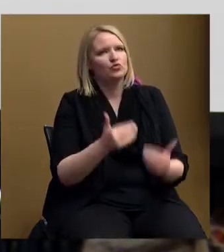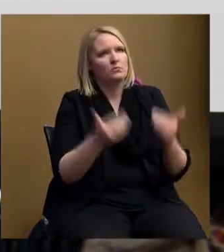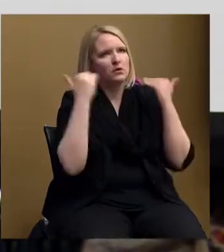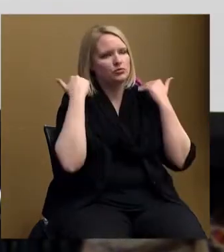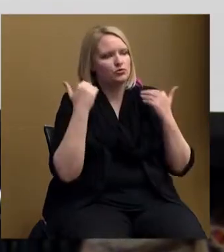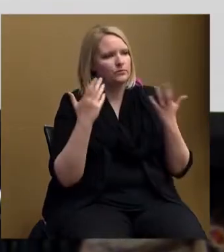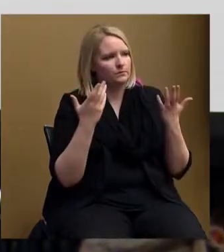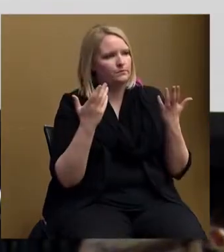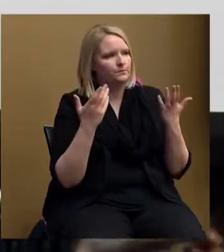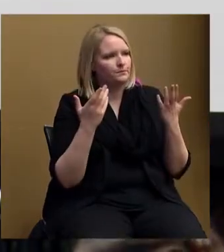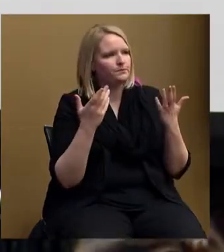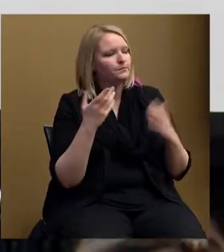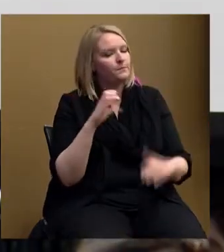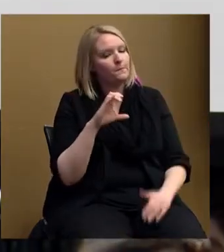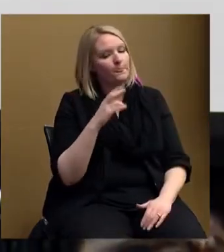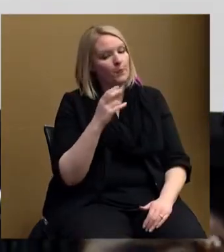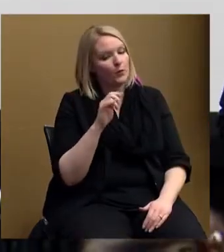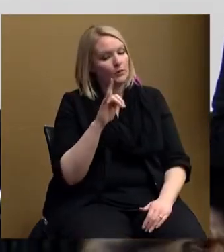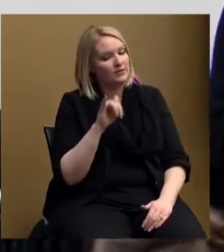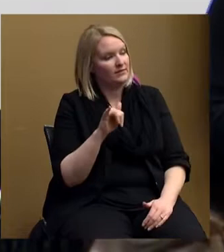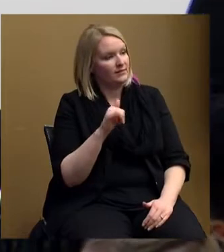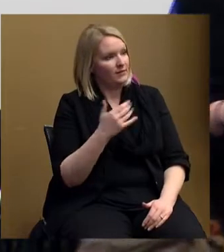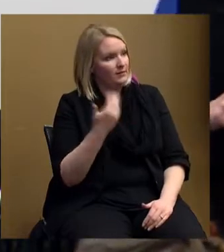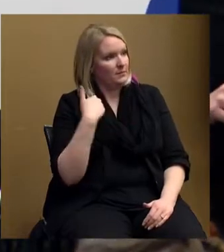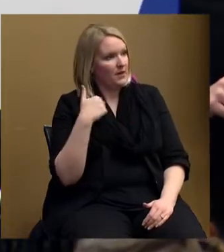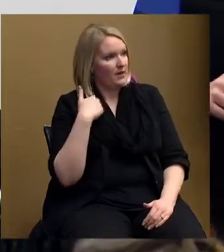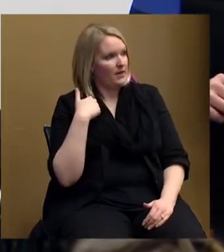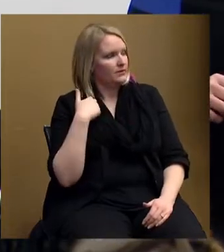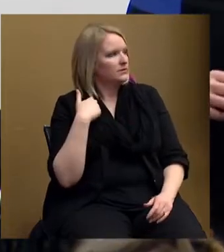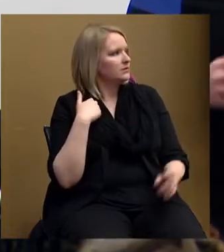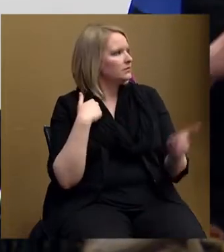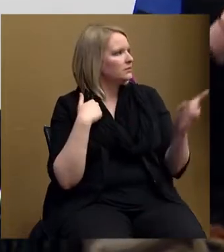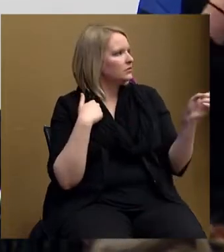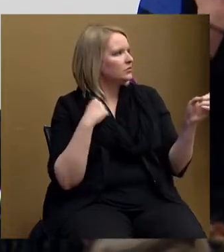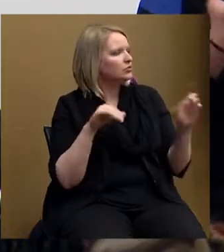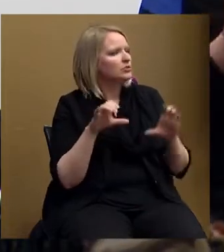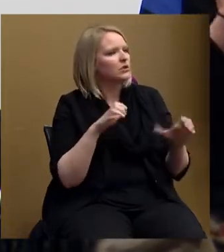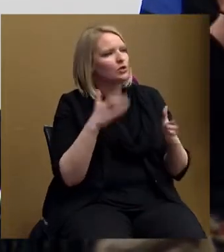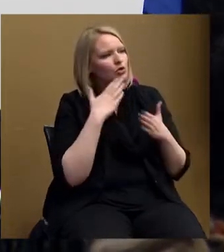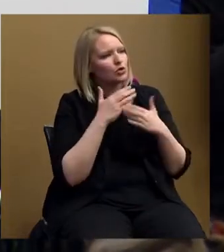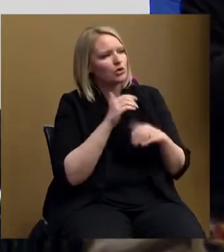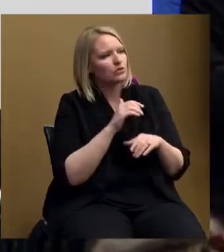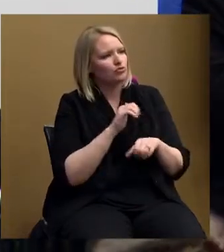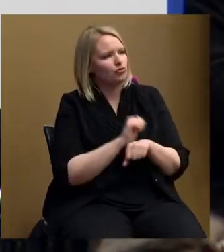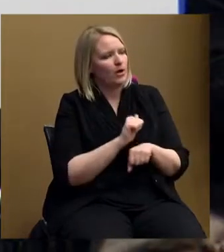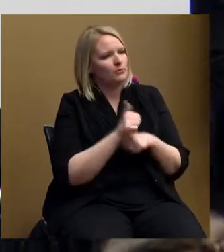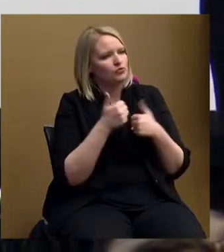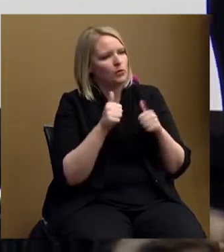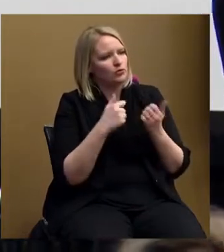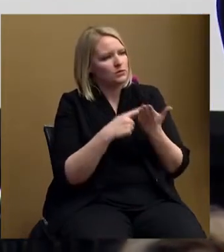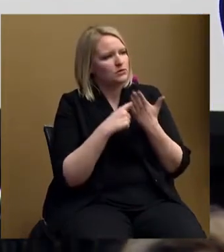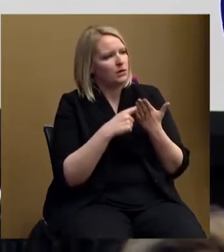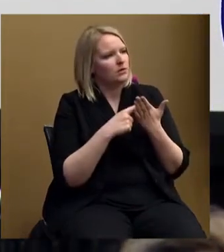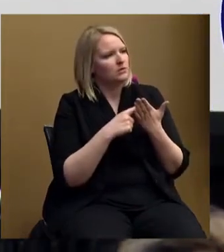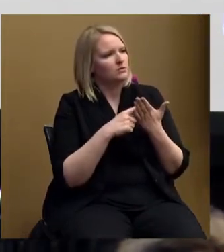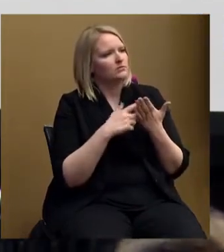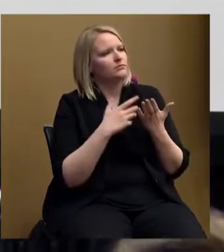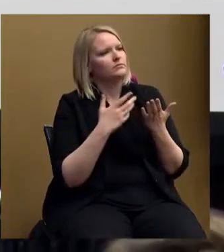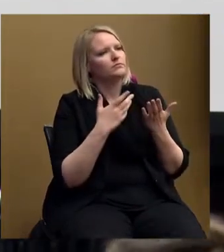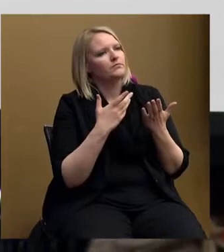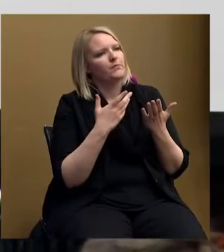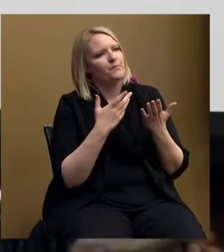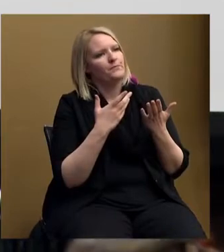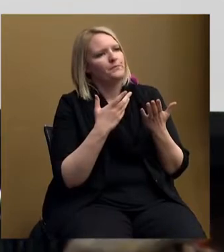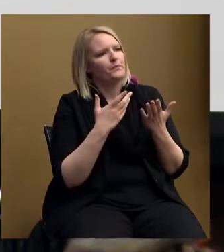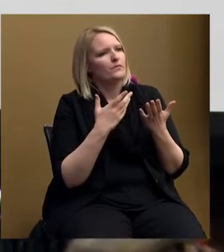much. And Christy, in the past, Borders has done a really good job about talking about kind of like